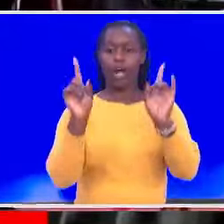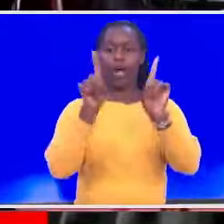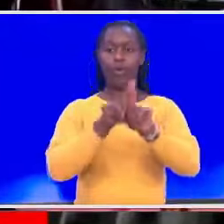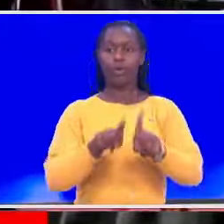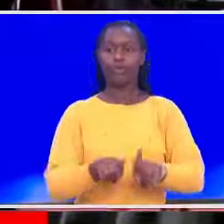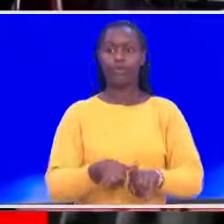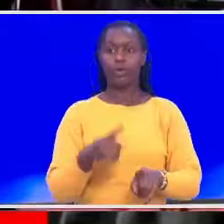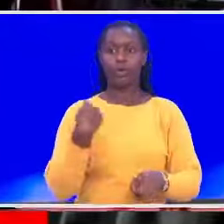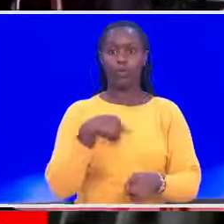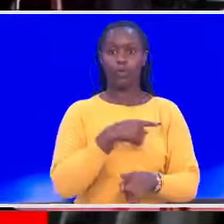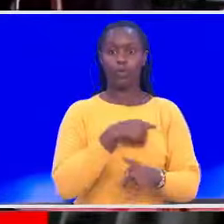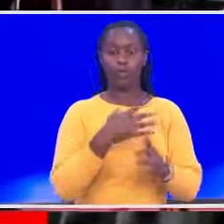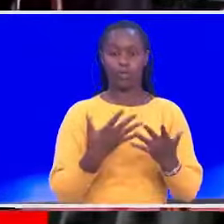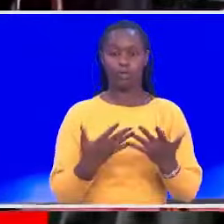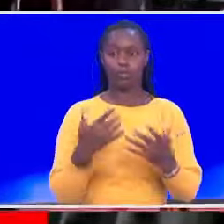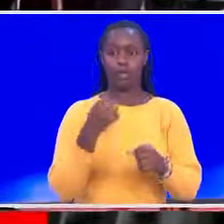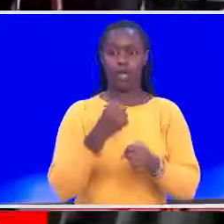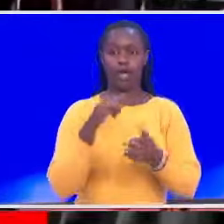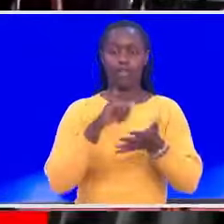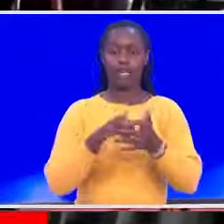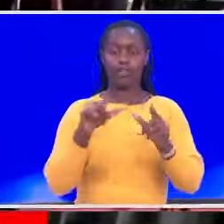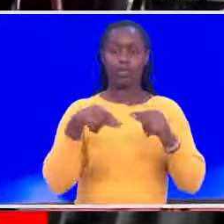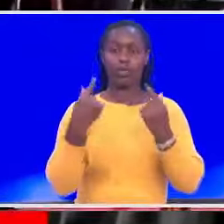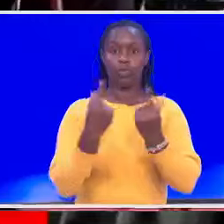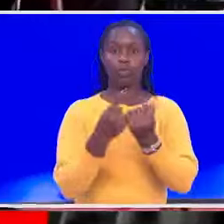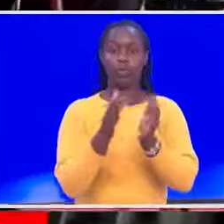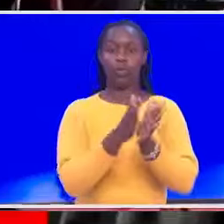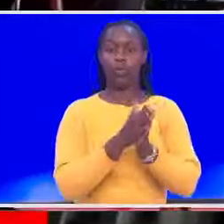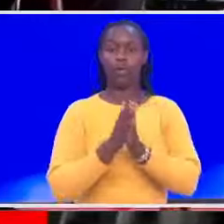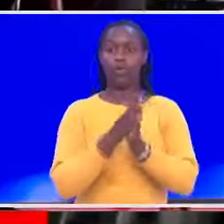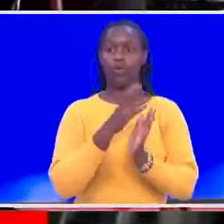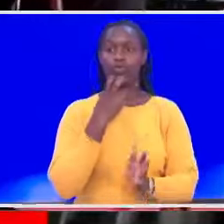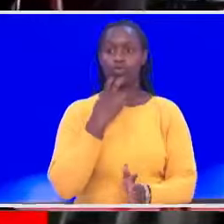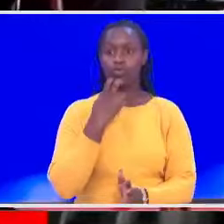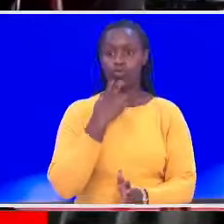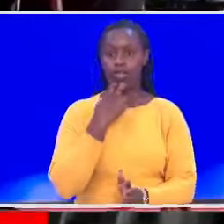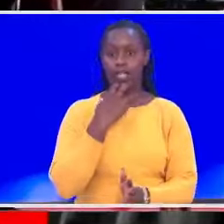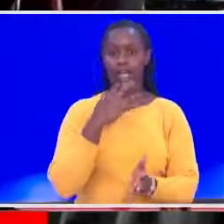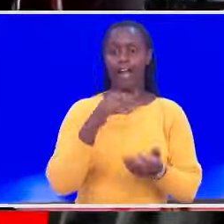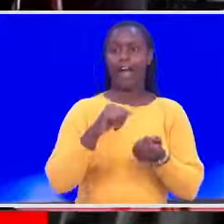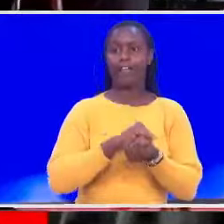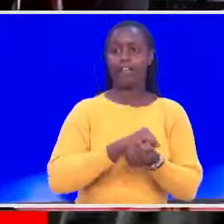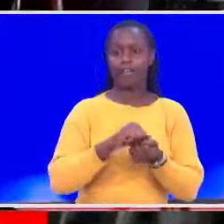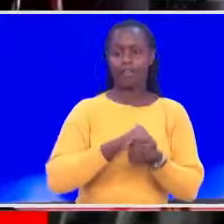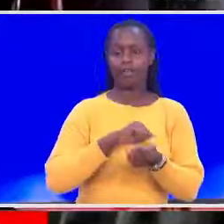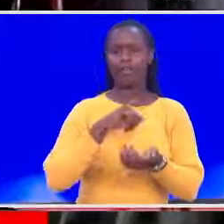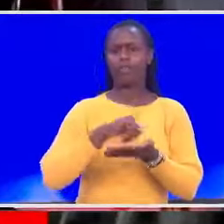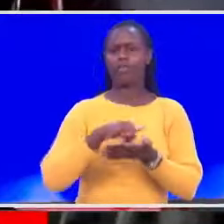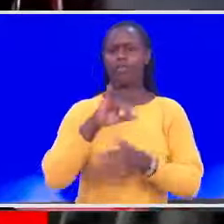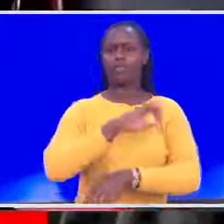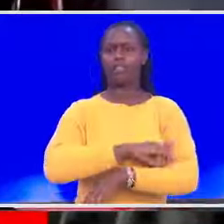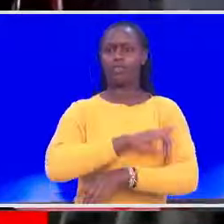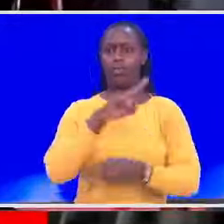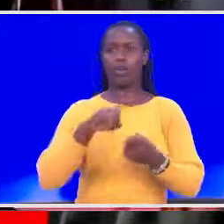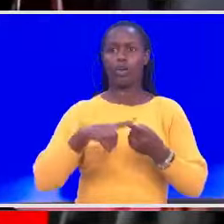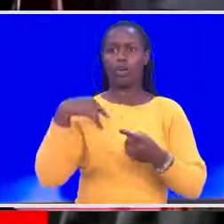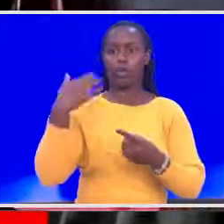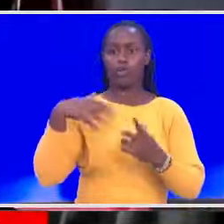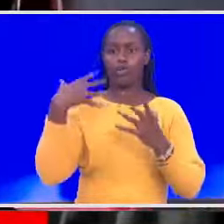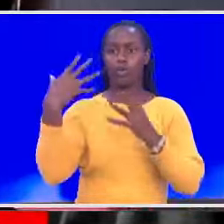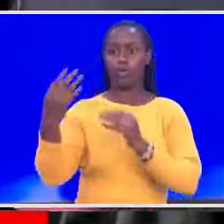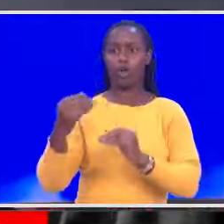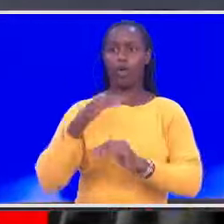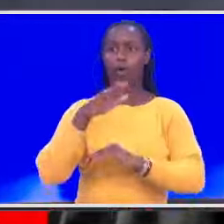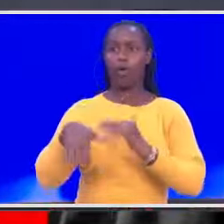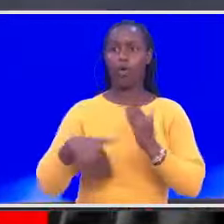We, in fact, were running with that whole group here on Tuesday. And Tuesdays and Friday were his days. If I can ask, Kwa makambi